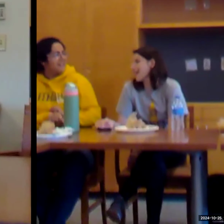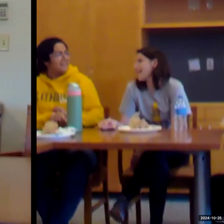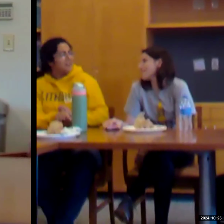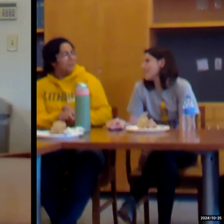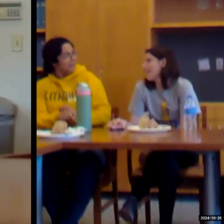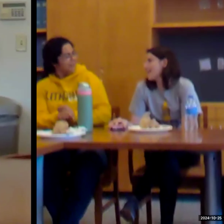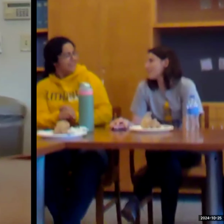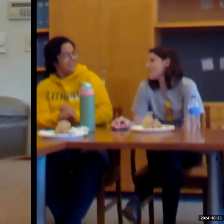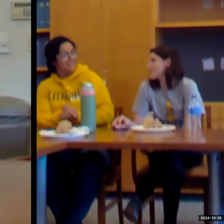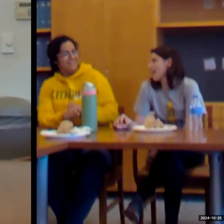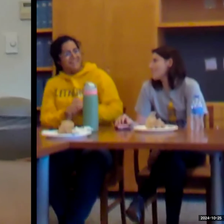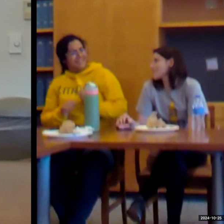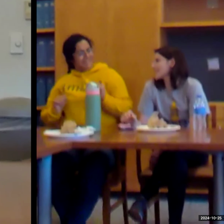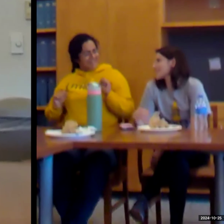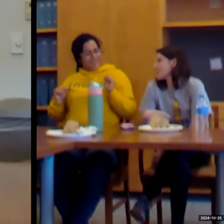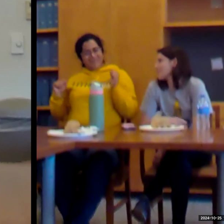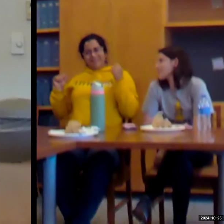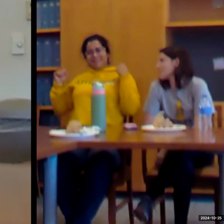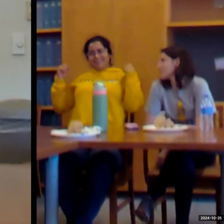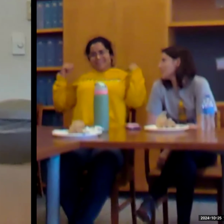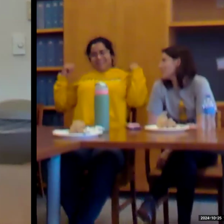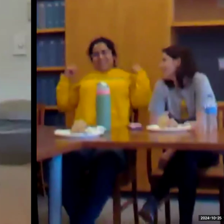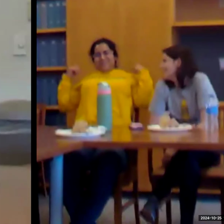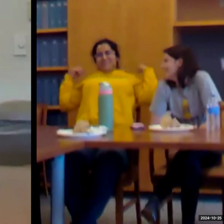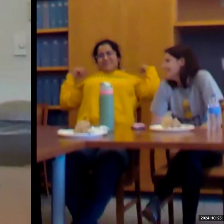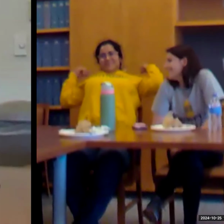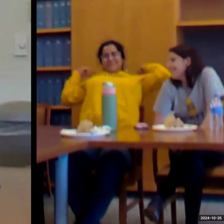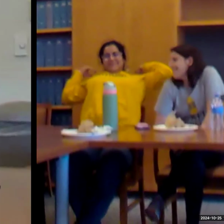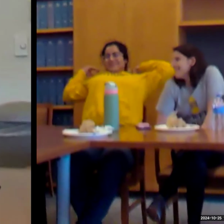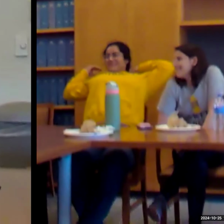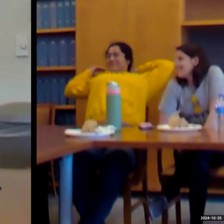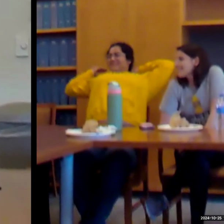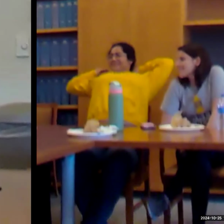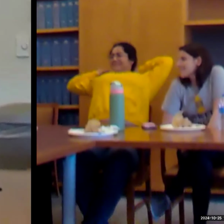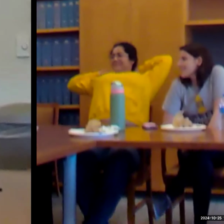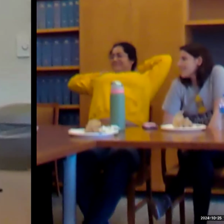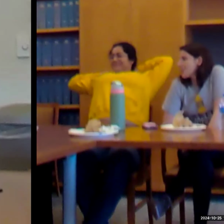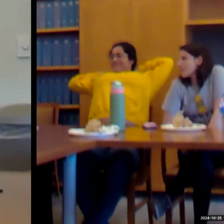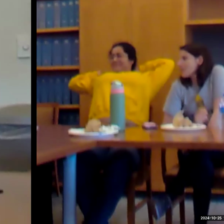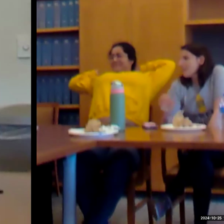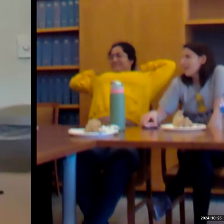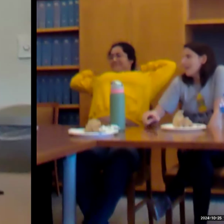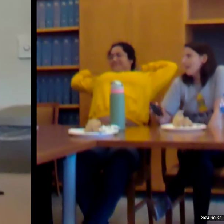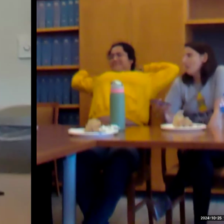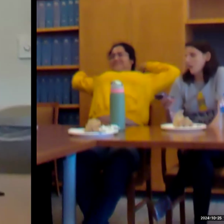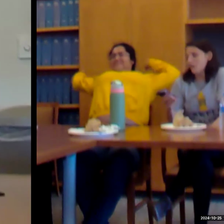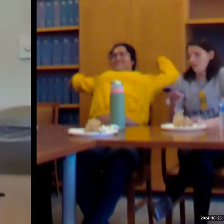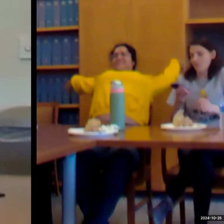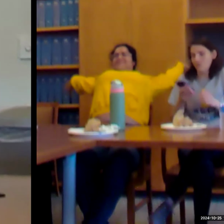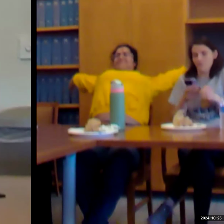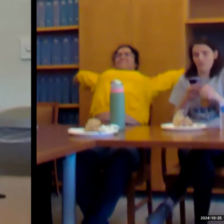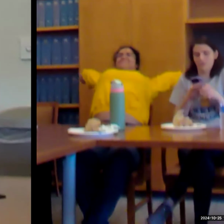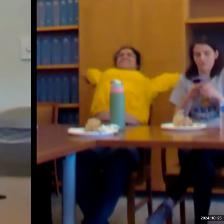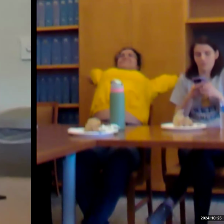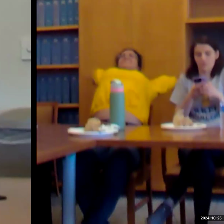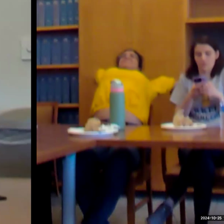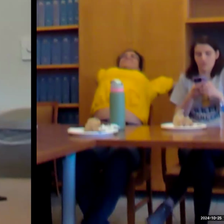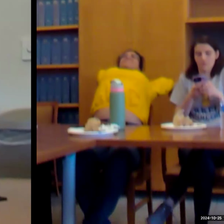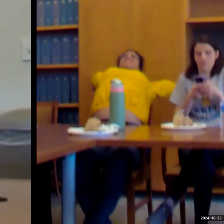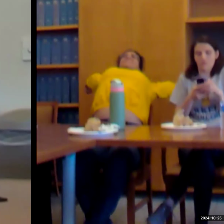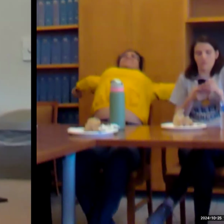I'm pretty sure I'm pretty sure I'm the stats consultant, I'm just not very good. There's a center on campus. Oh, really? It's called BERD,